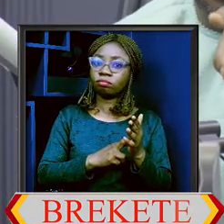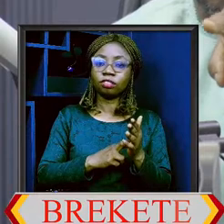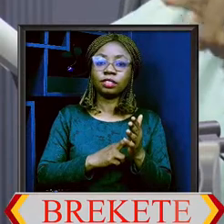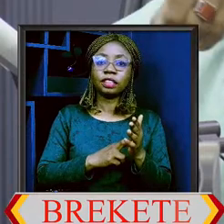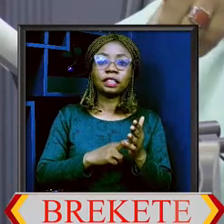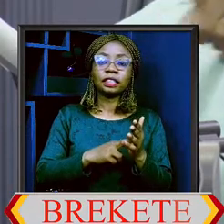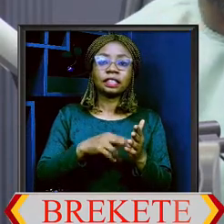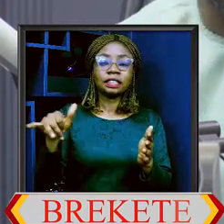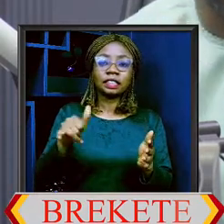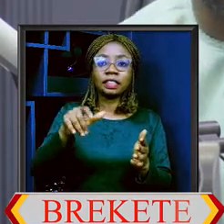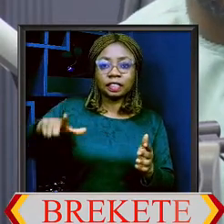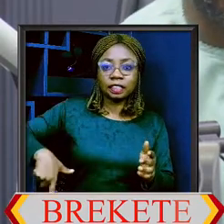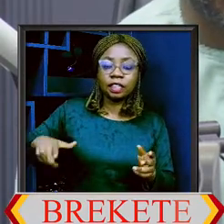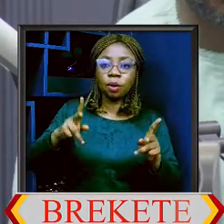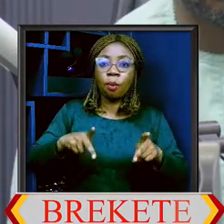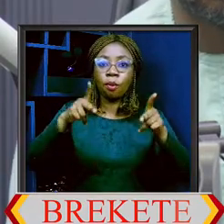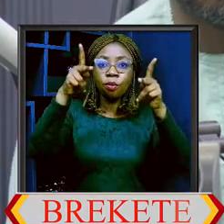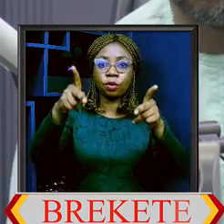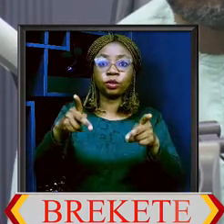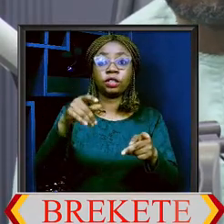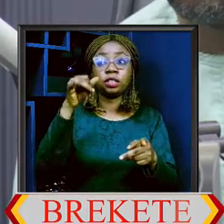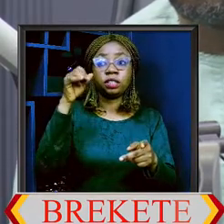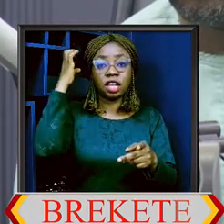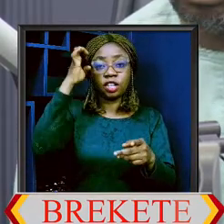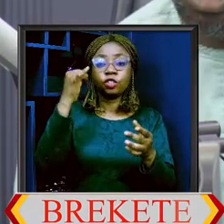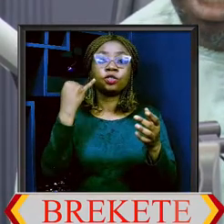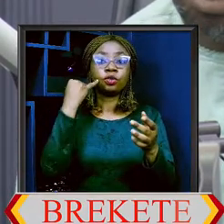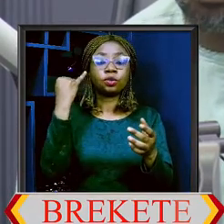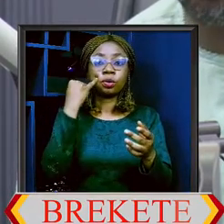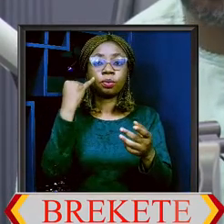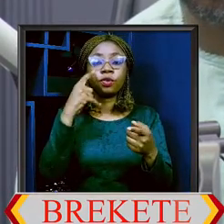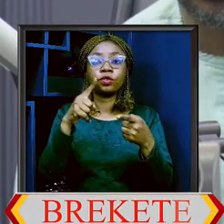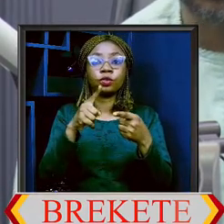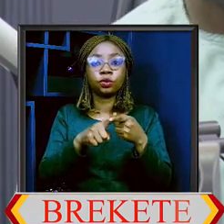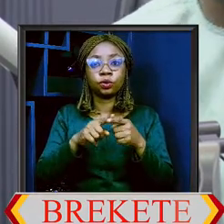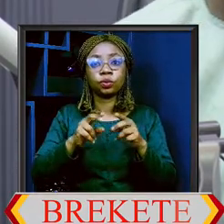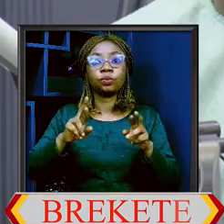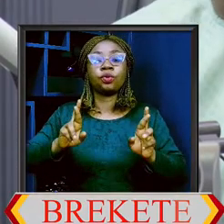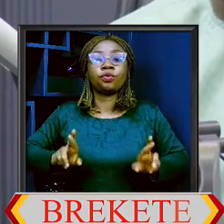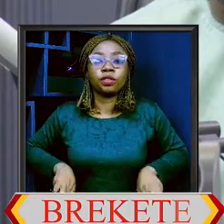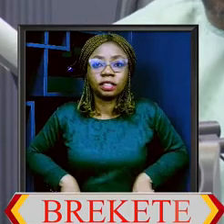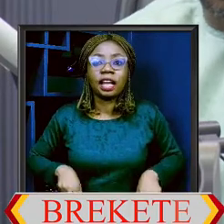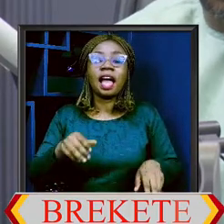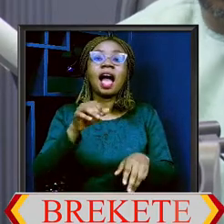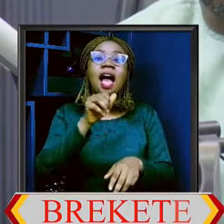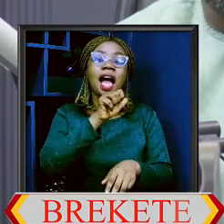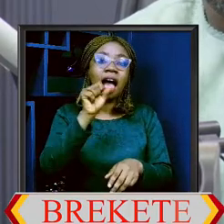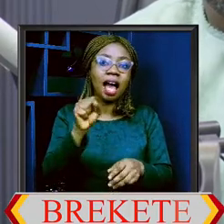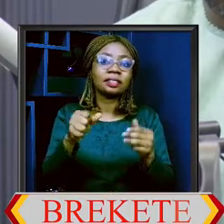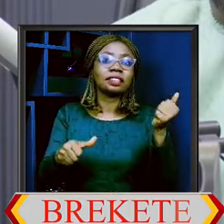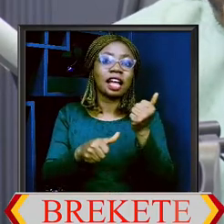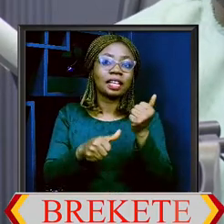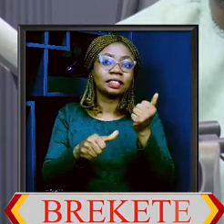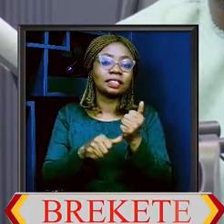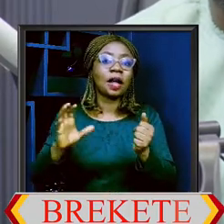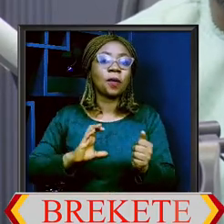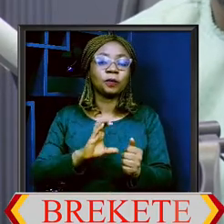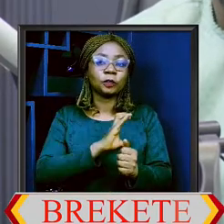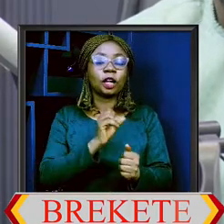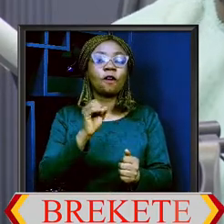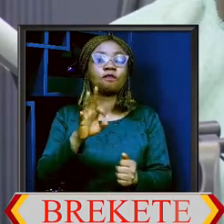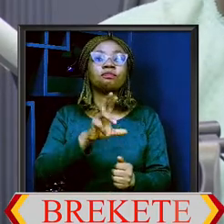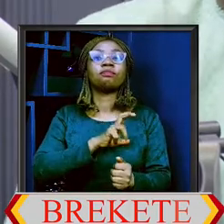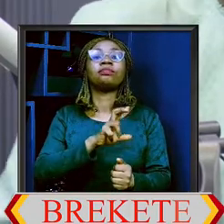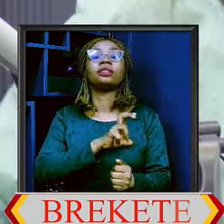for retire as an assistant Commissioner of police yes sir they delay in promotion many policemen day honest